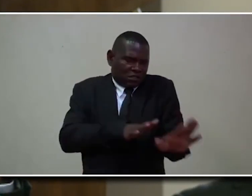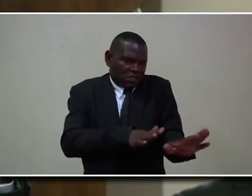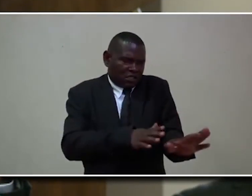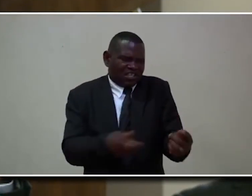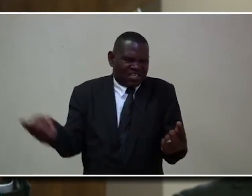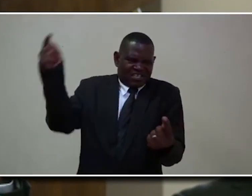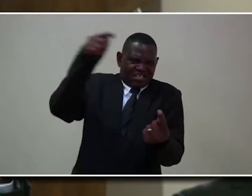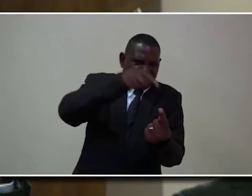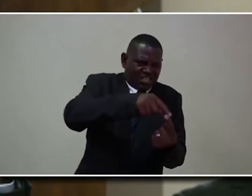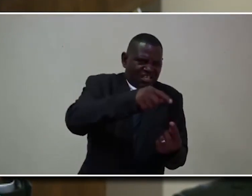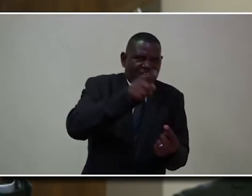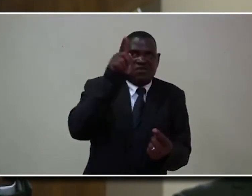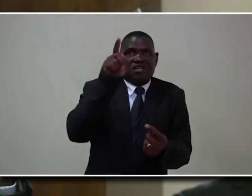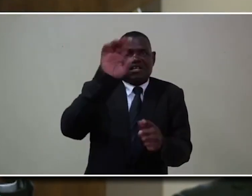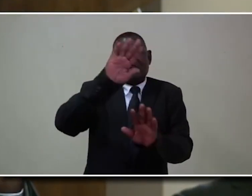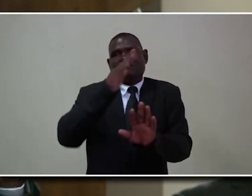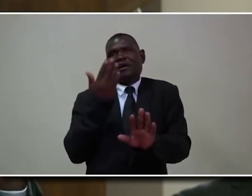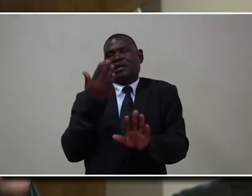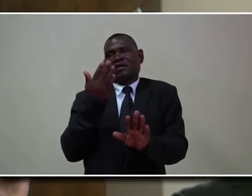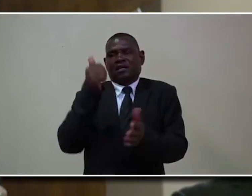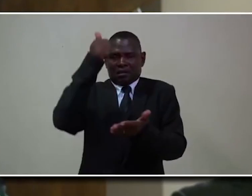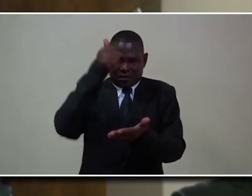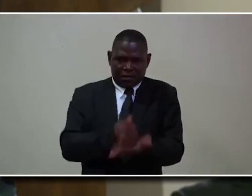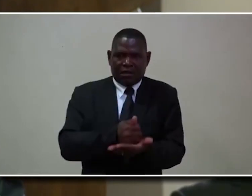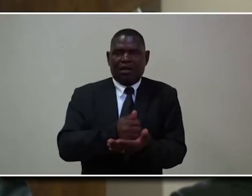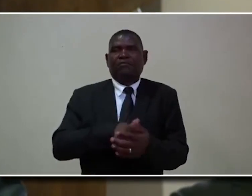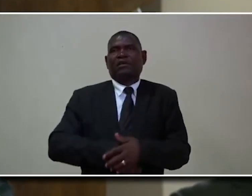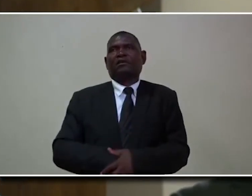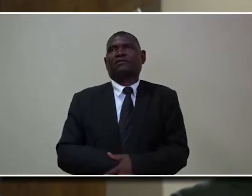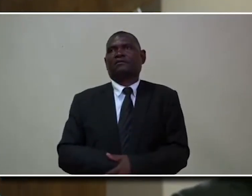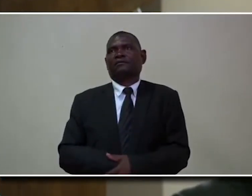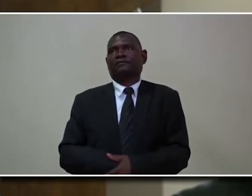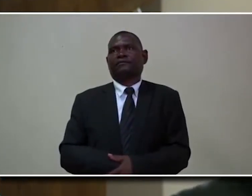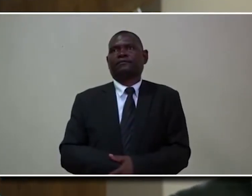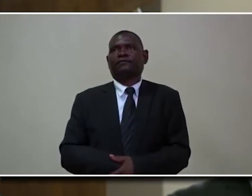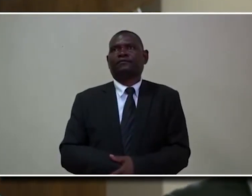comes." Amen. Amen. Amen.